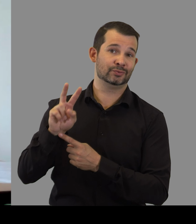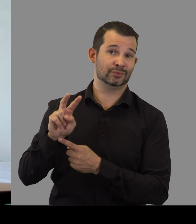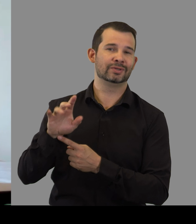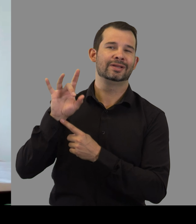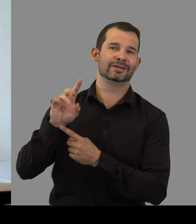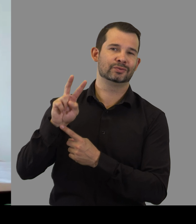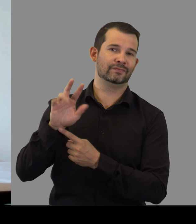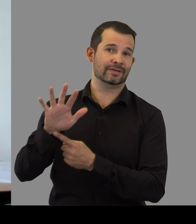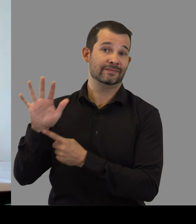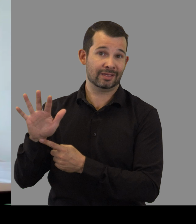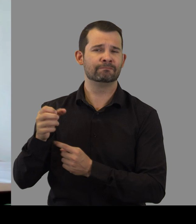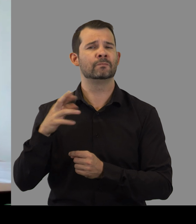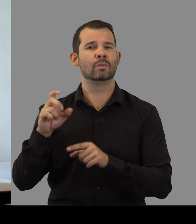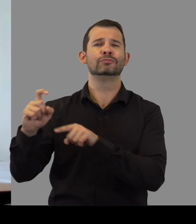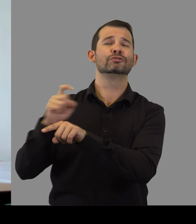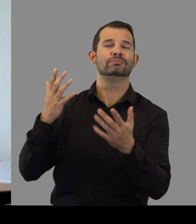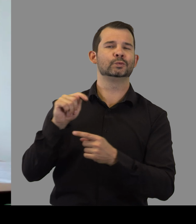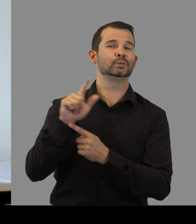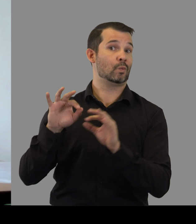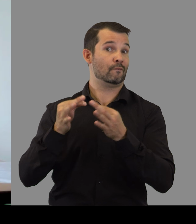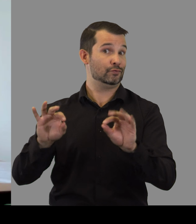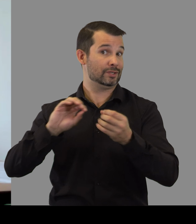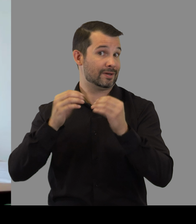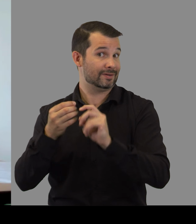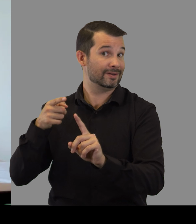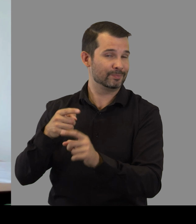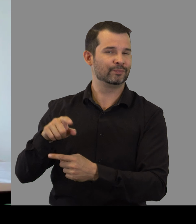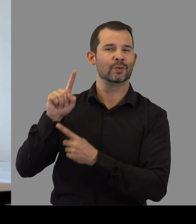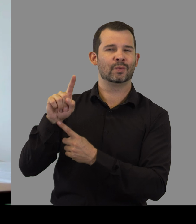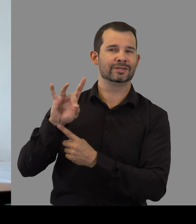416-482-8255, or they can call our toll-free number at